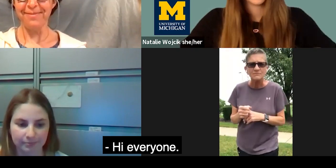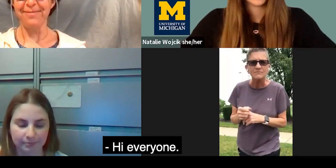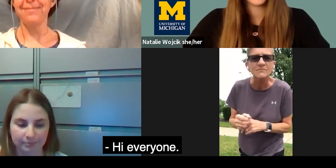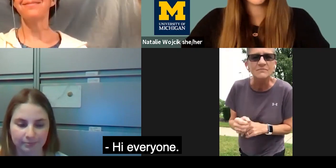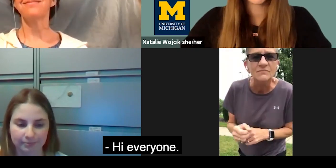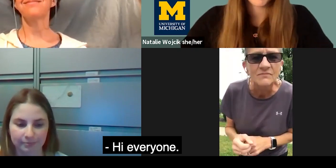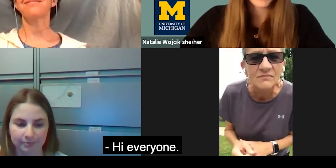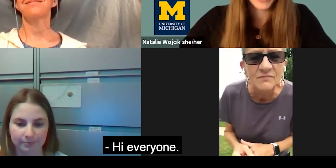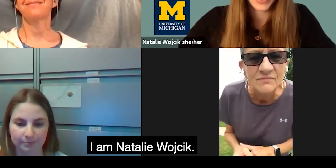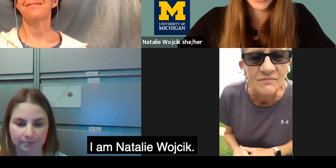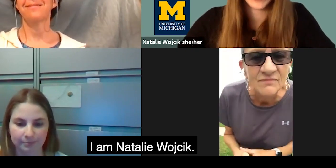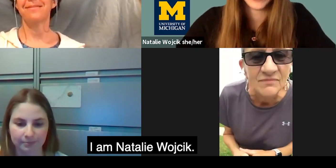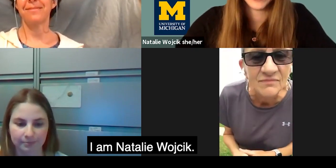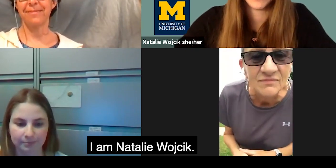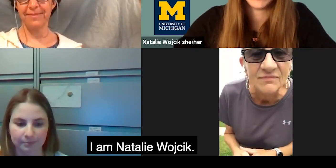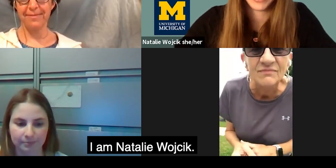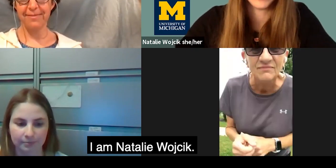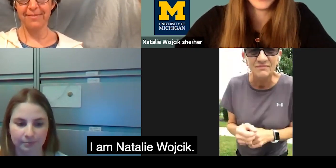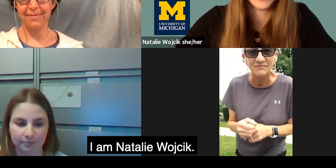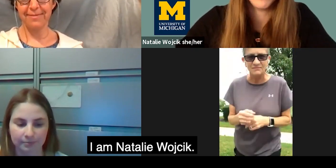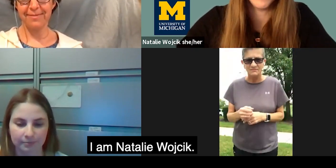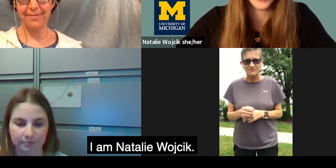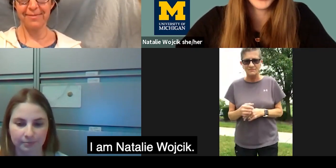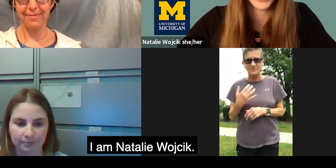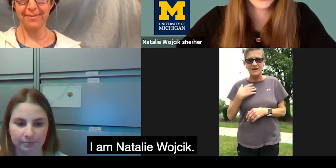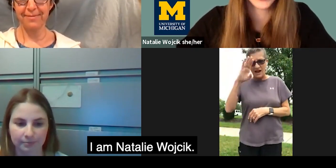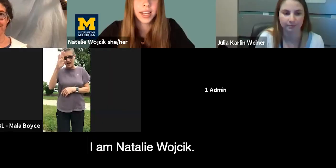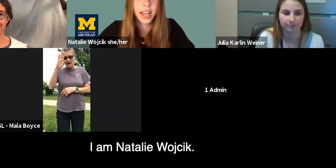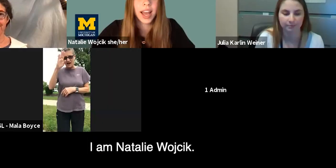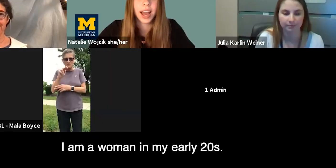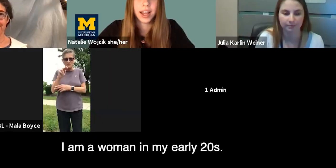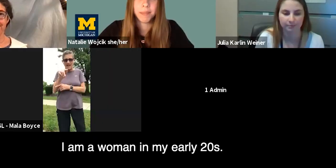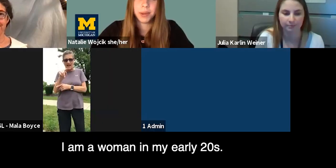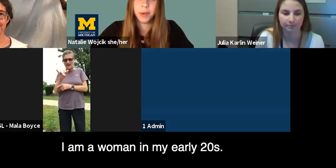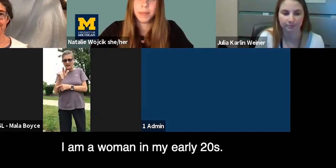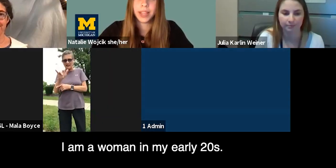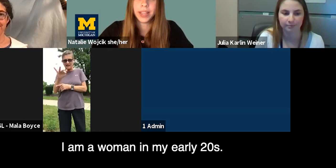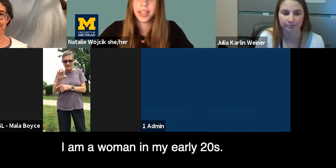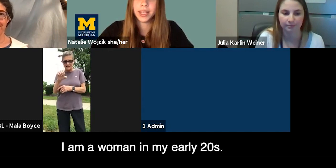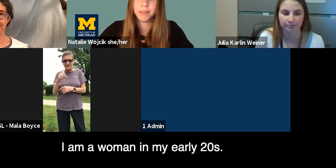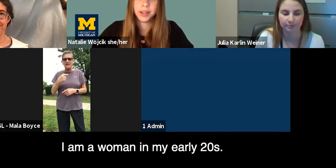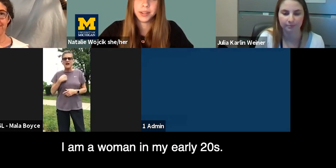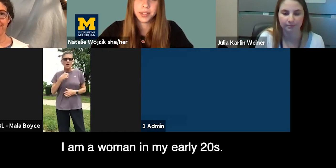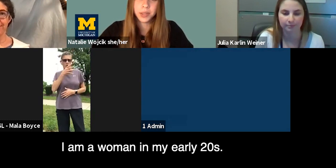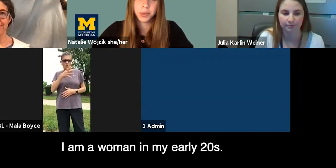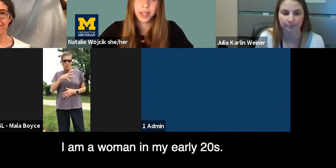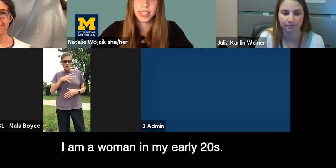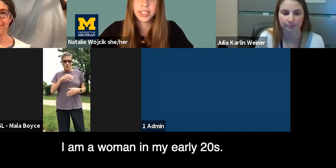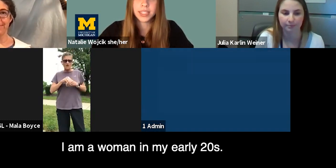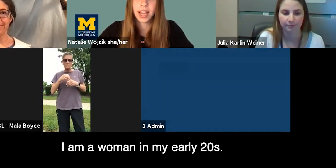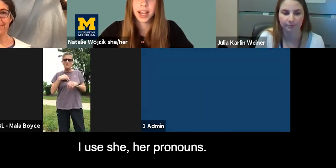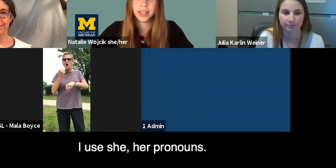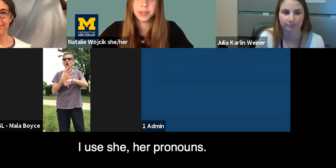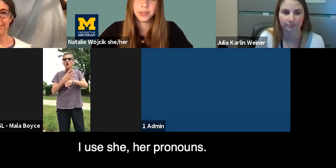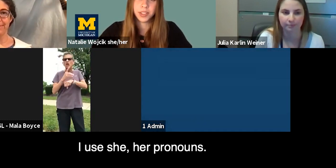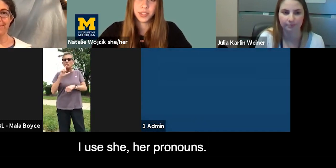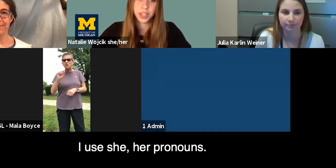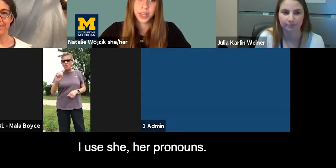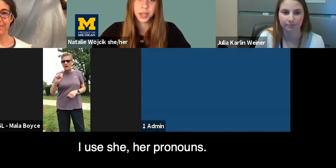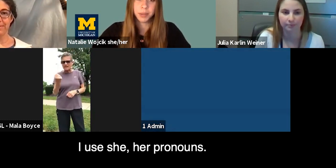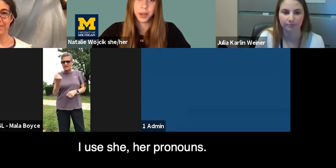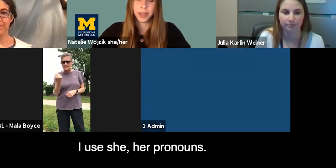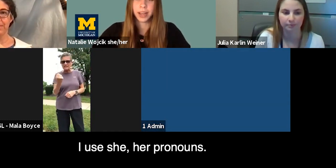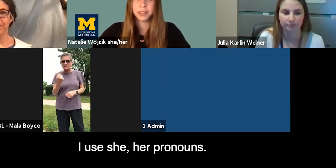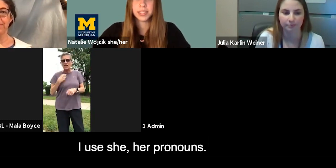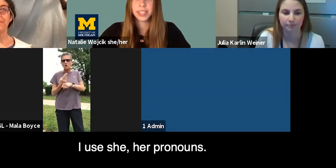Hi, everyone. I am Natalie Wojcik. I am a woman in my early 20s. I use